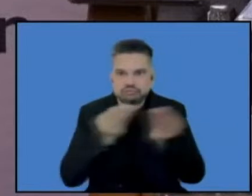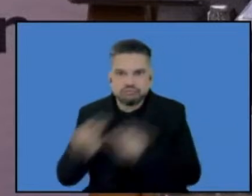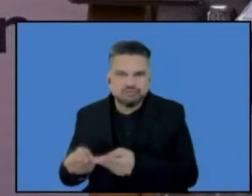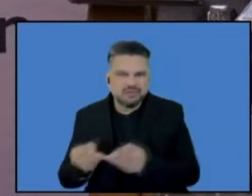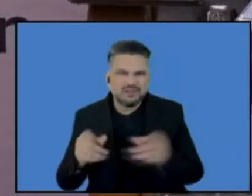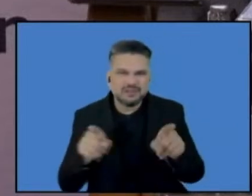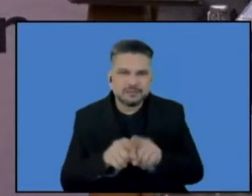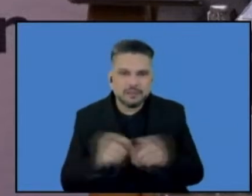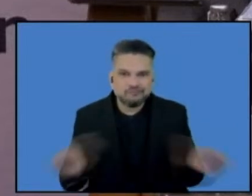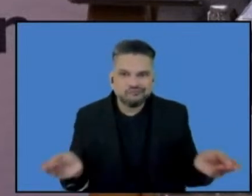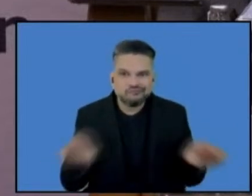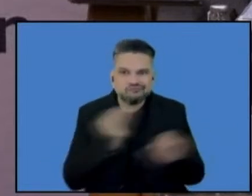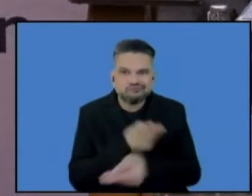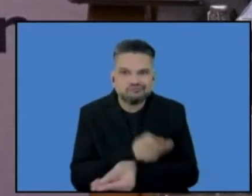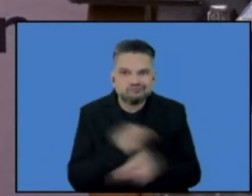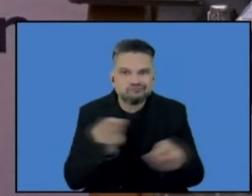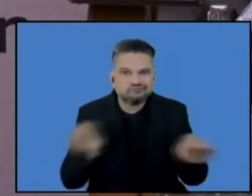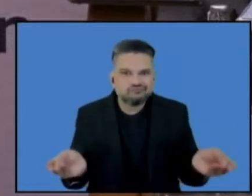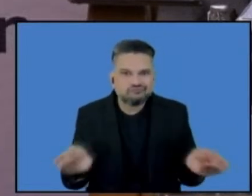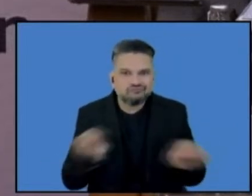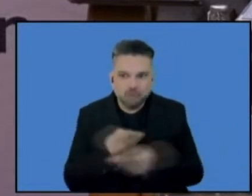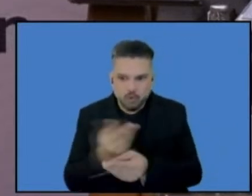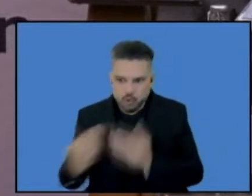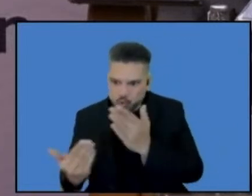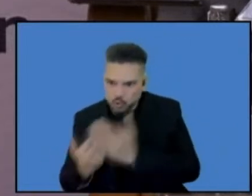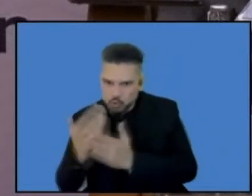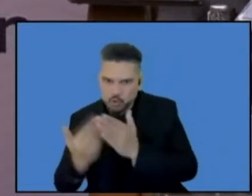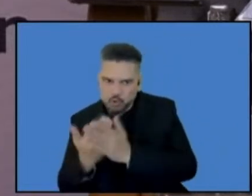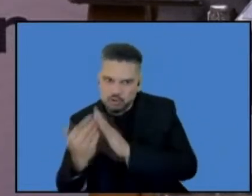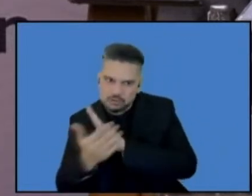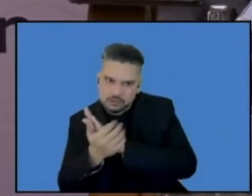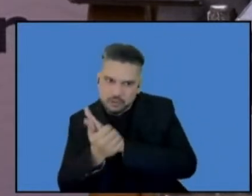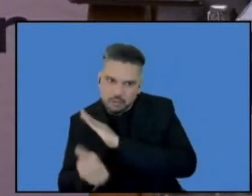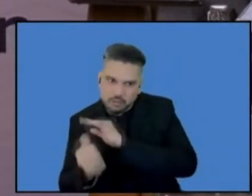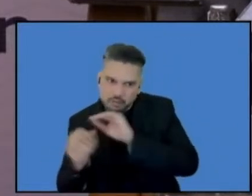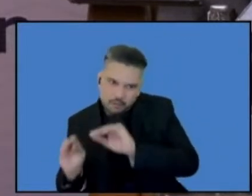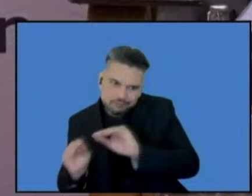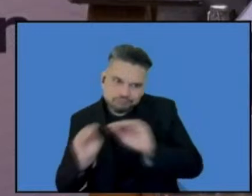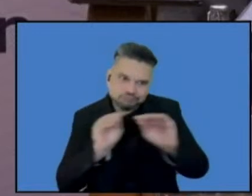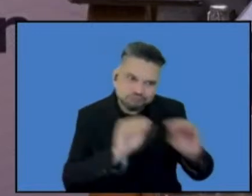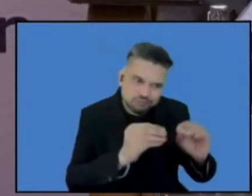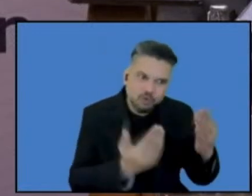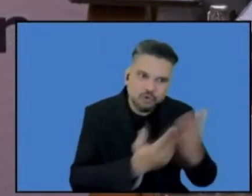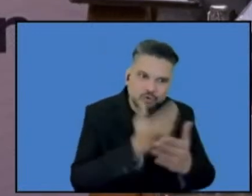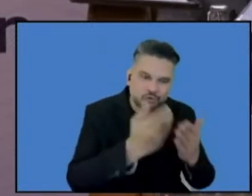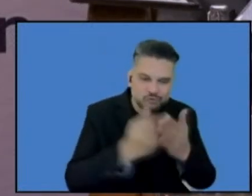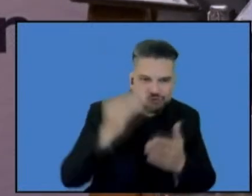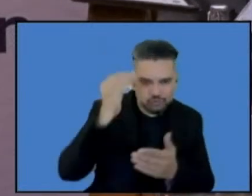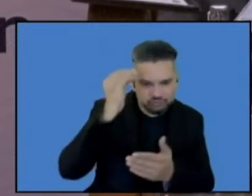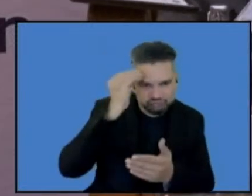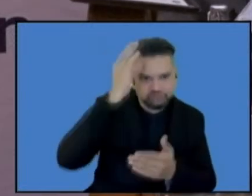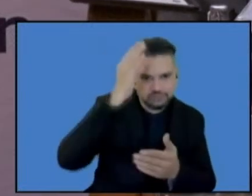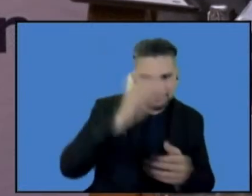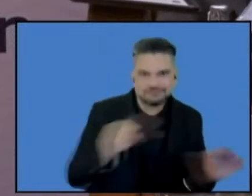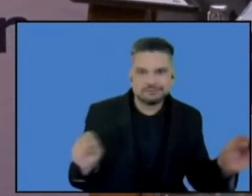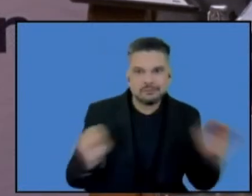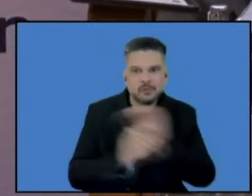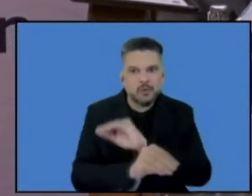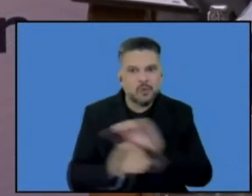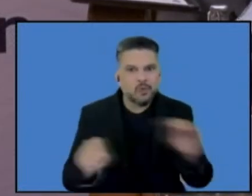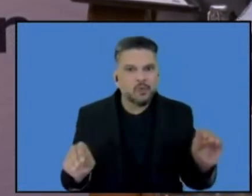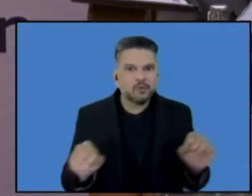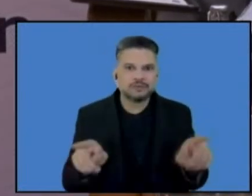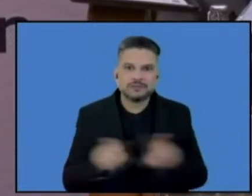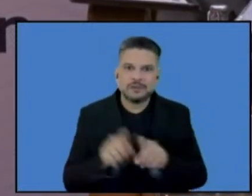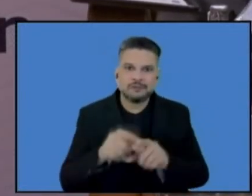by getting new skills, acquiring new skills, new knowledge, and basically transferring that in both ways. So